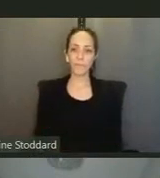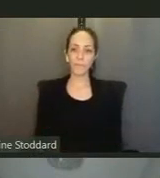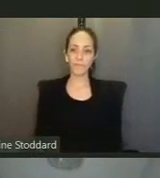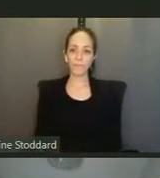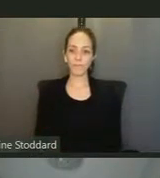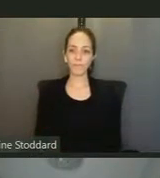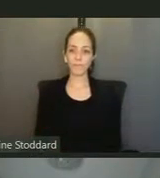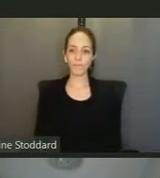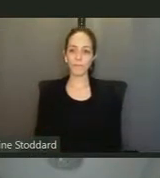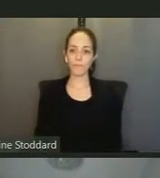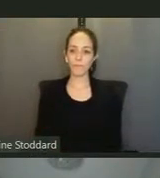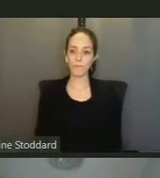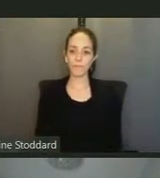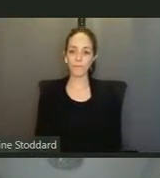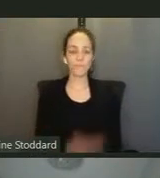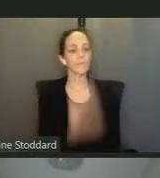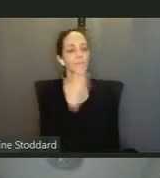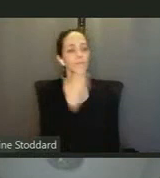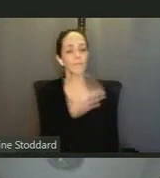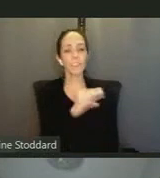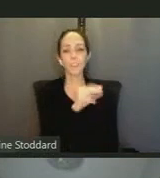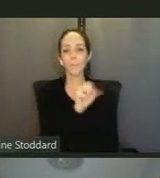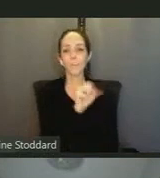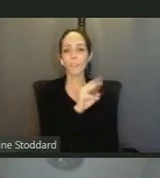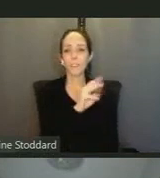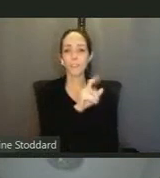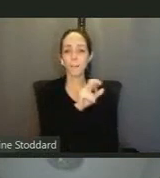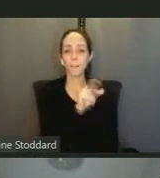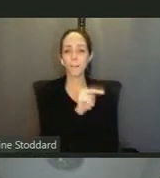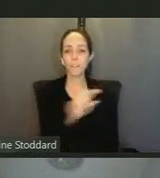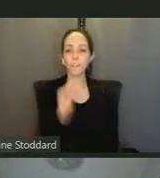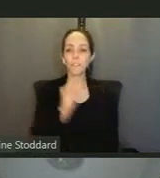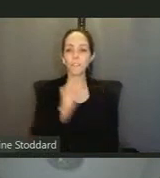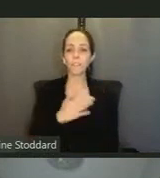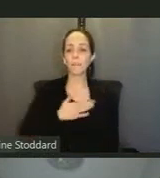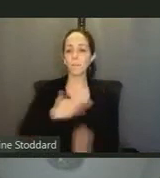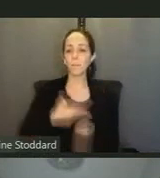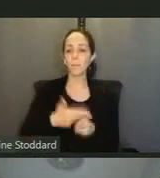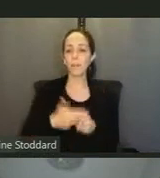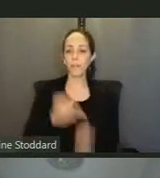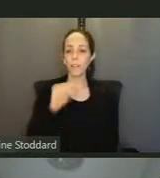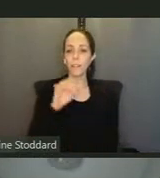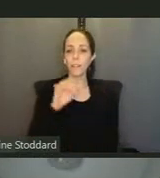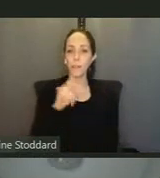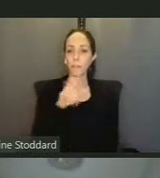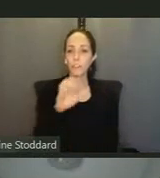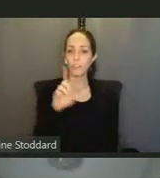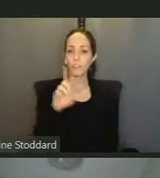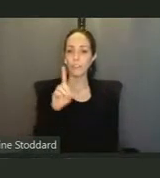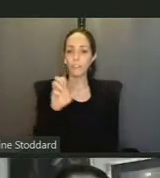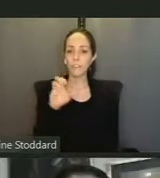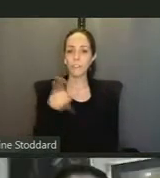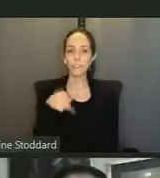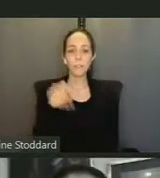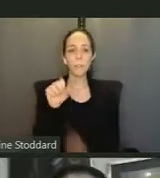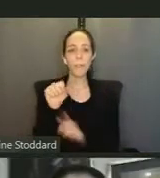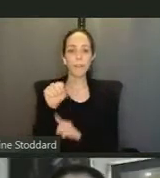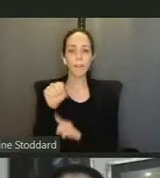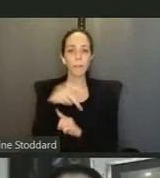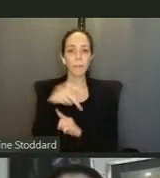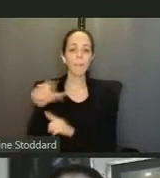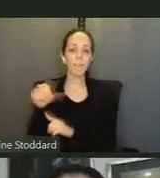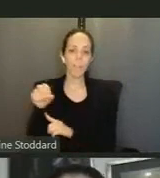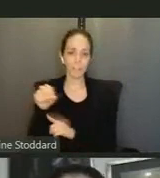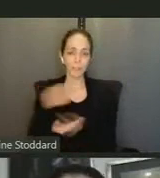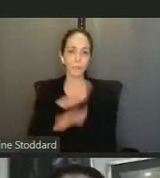Thank you, Ms. Melton. Good evening, everyone. My name is Michelle DePass, and I'm a PPS School Board Director. I want to welcome all of